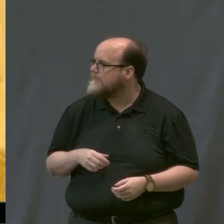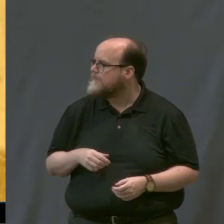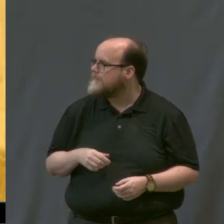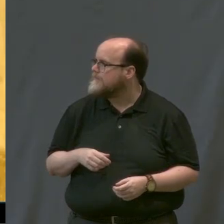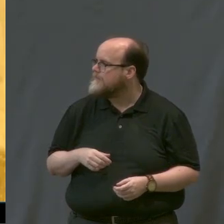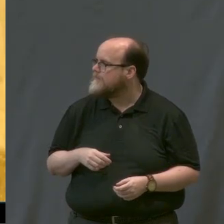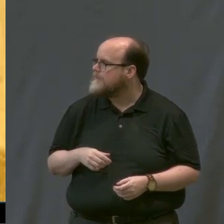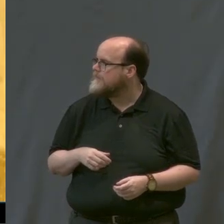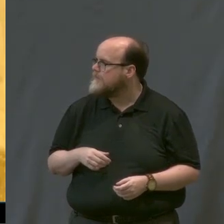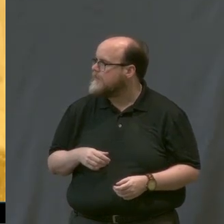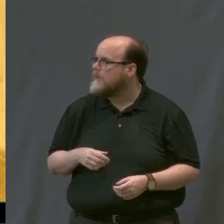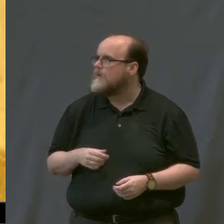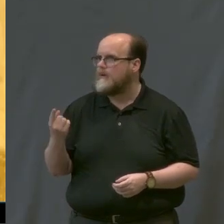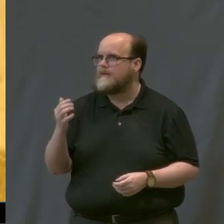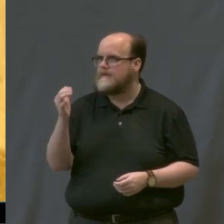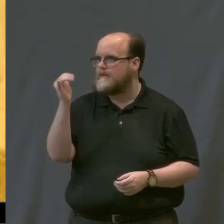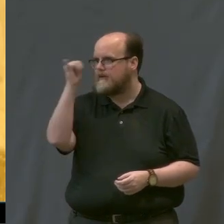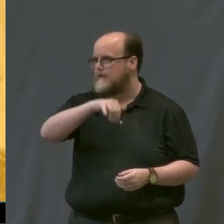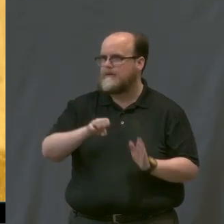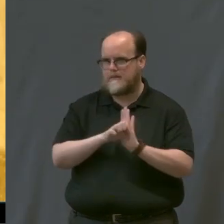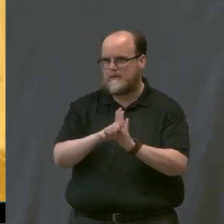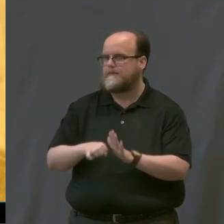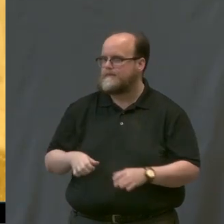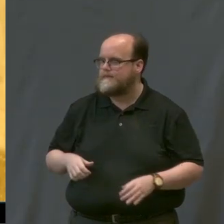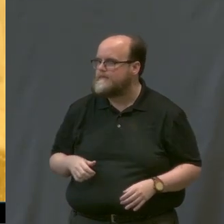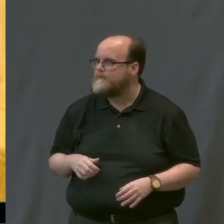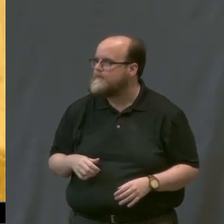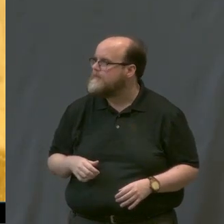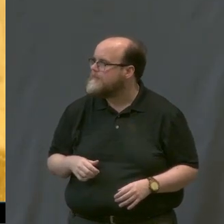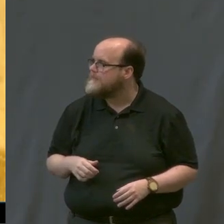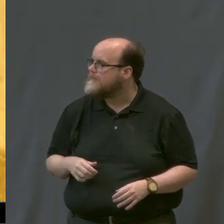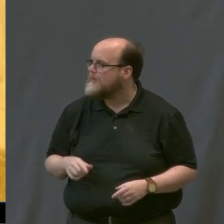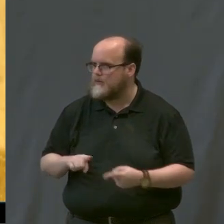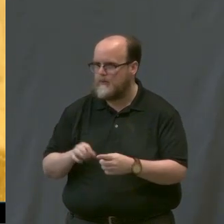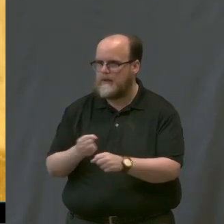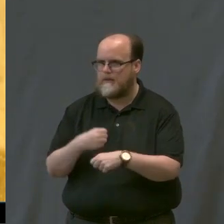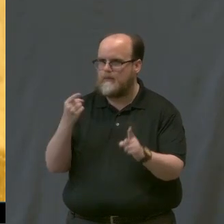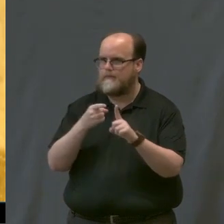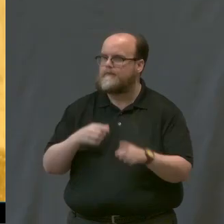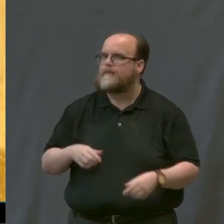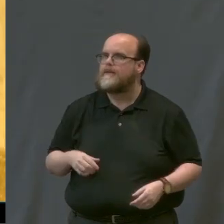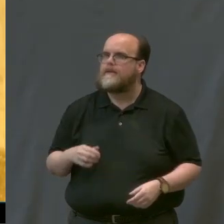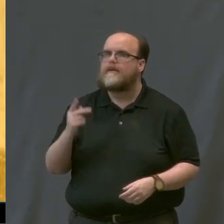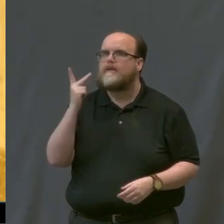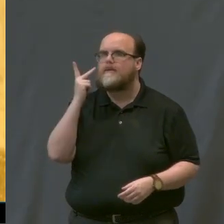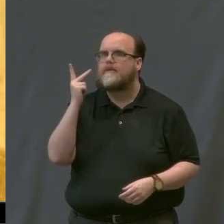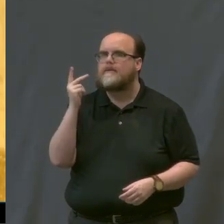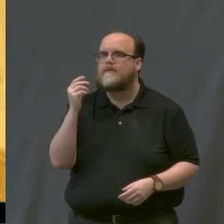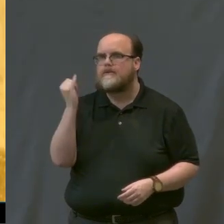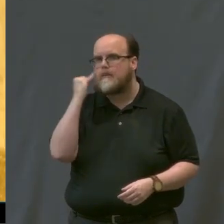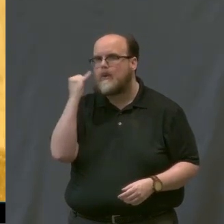Let's just take a silly illustration to help me make my point. Let's say there is